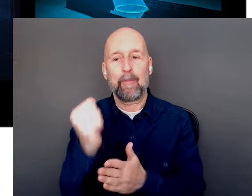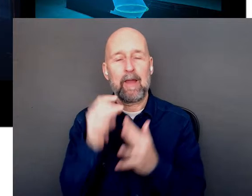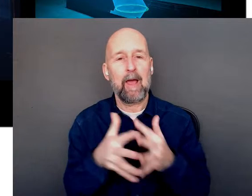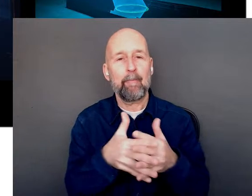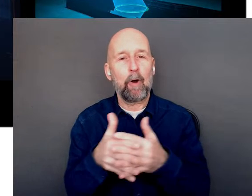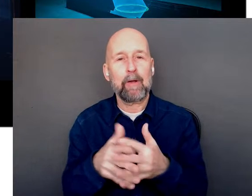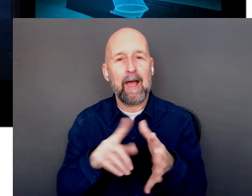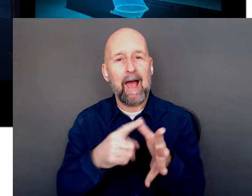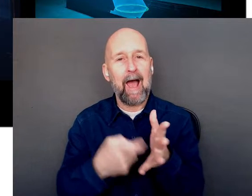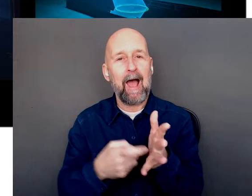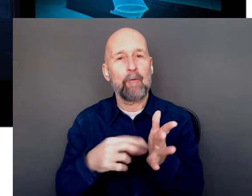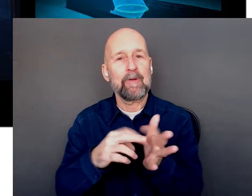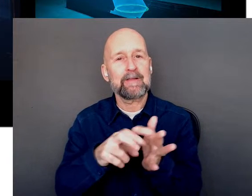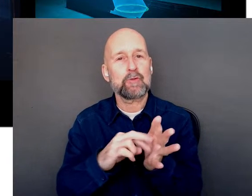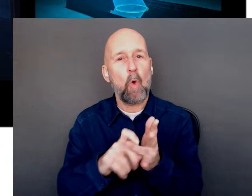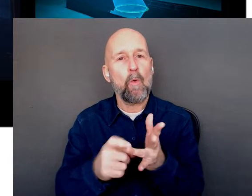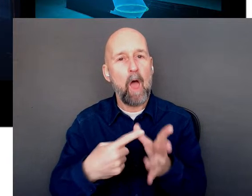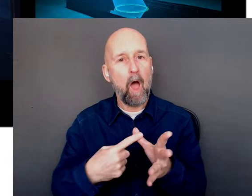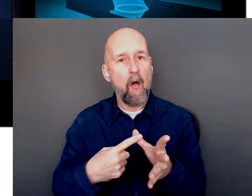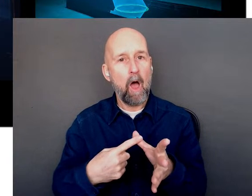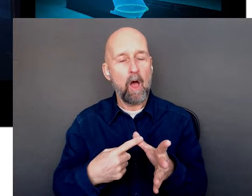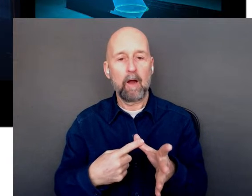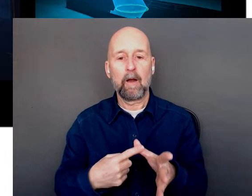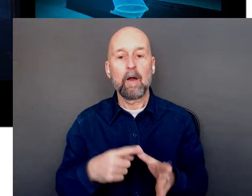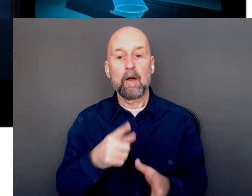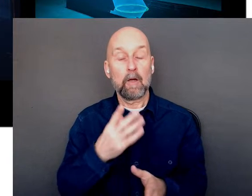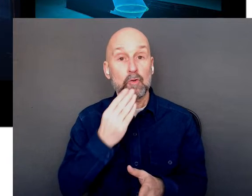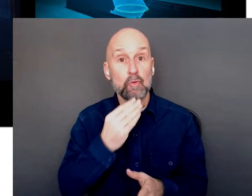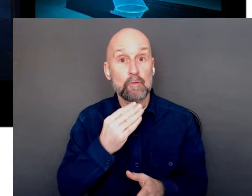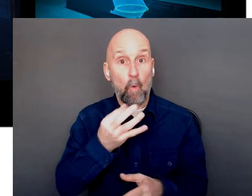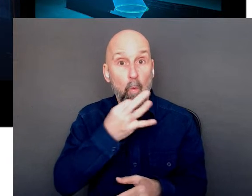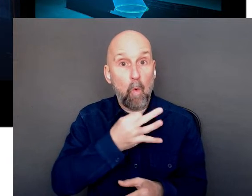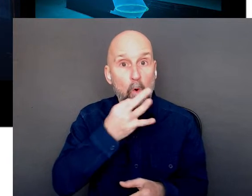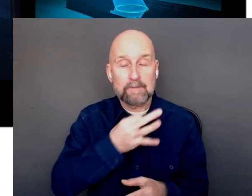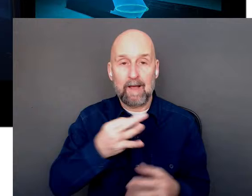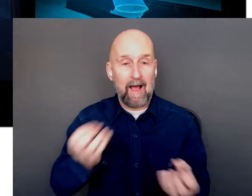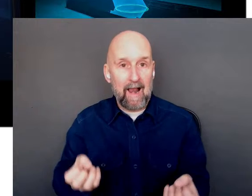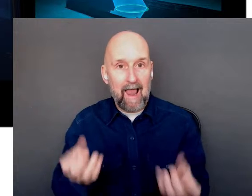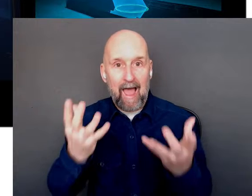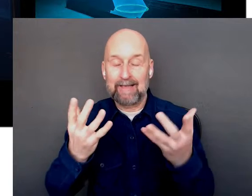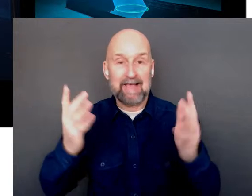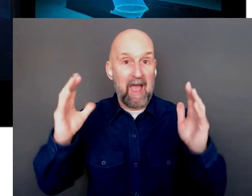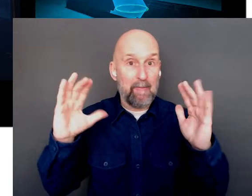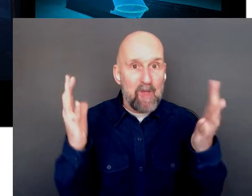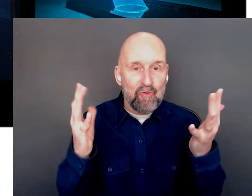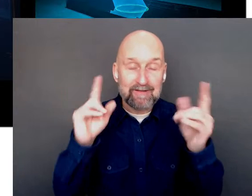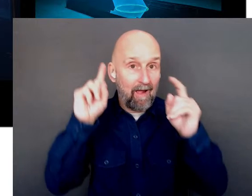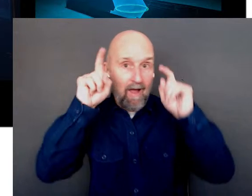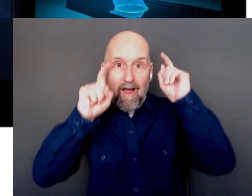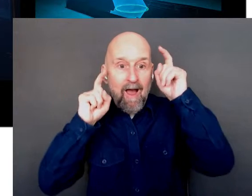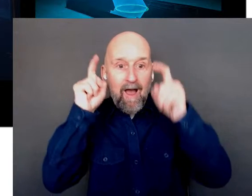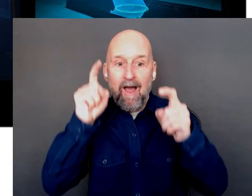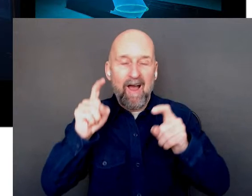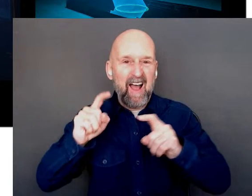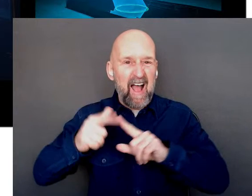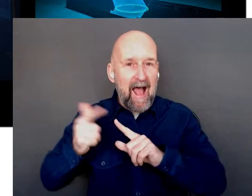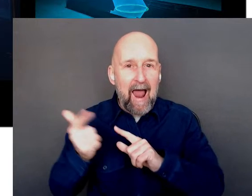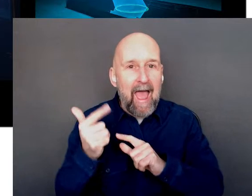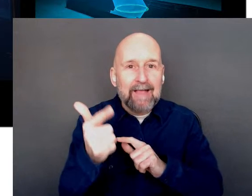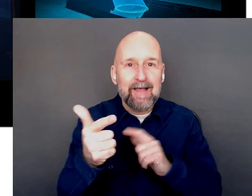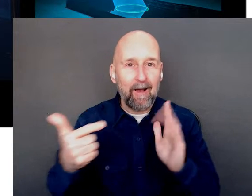like we want to use water and light and mirrors, and then we just shoot laser on the mirror and see what